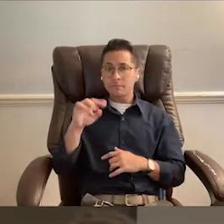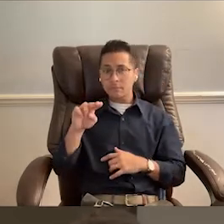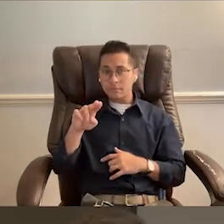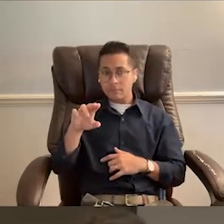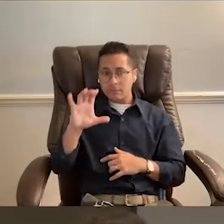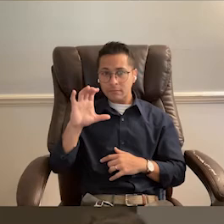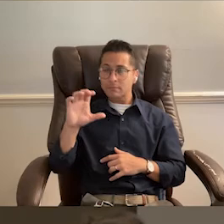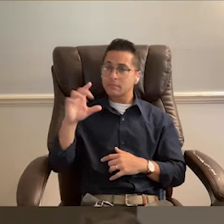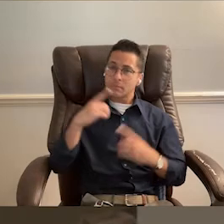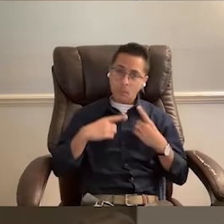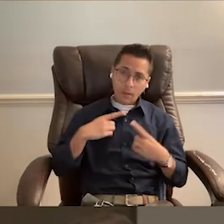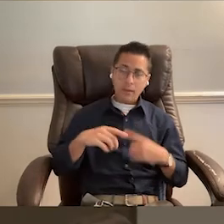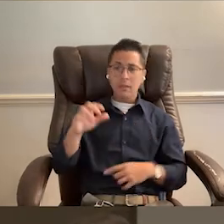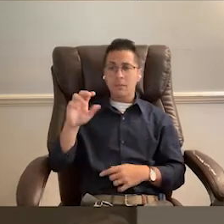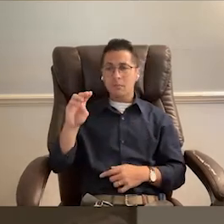work.